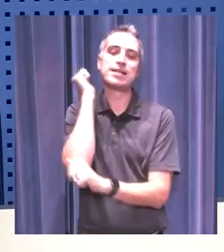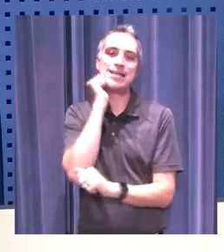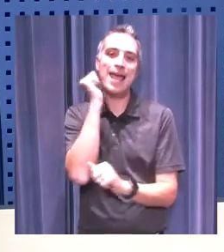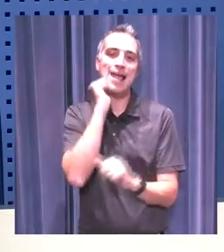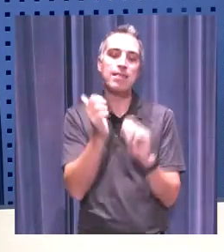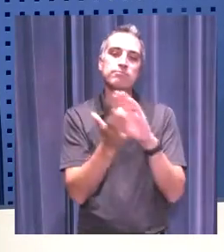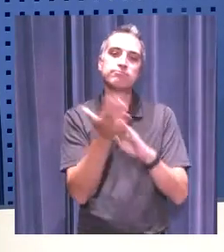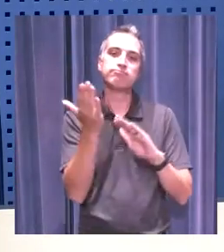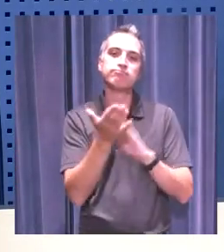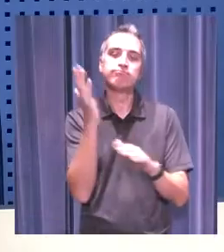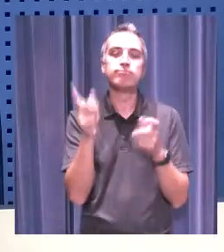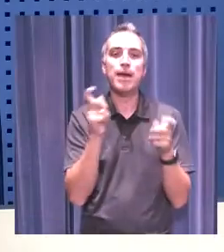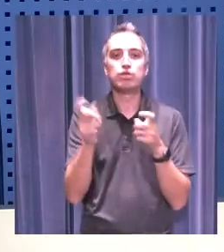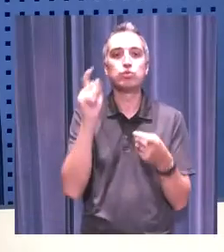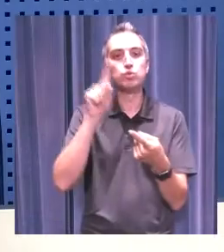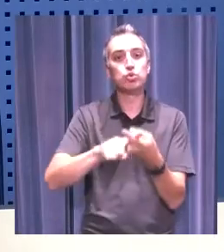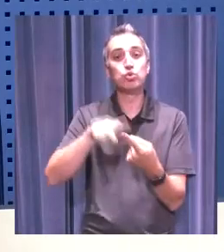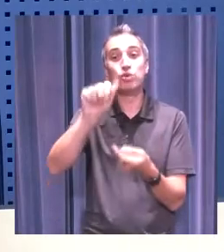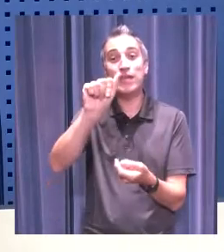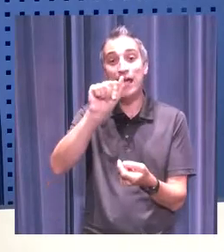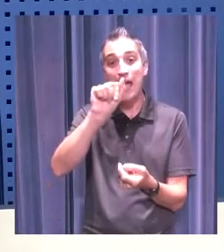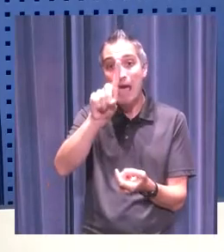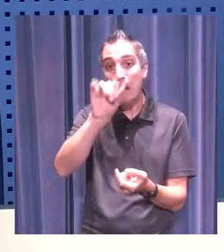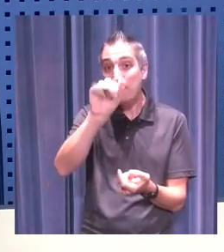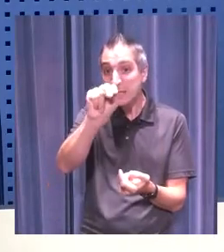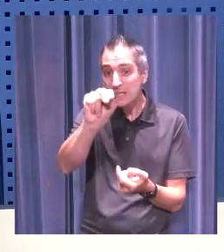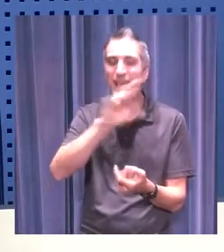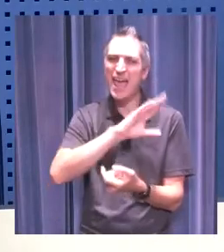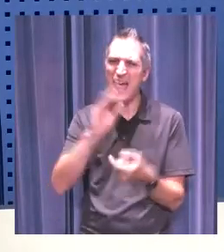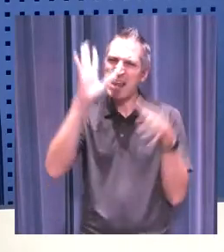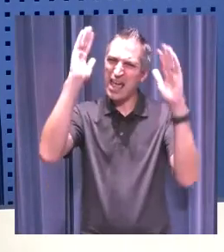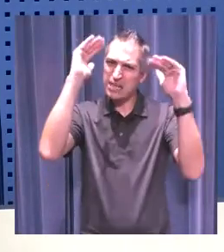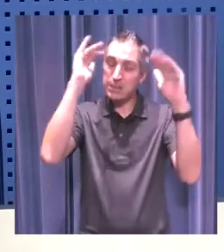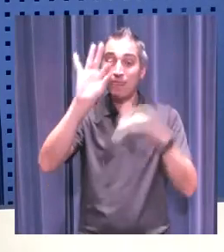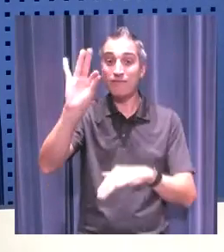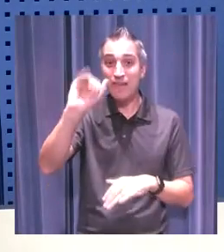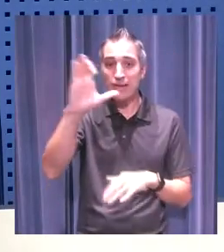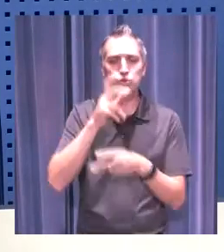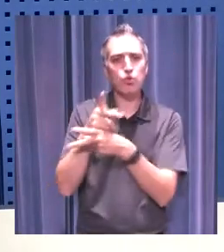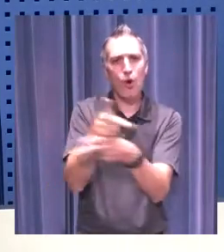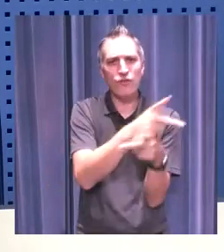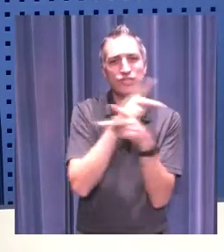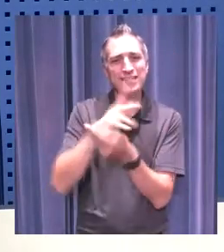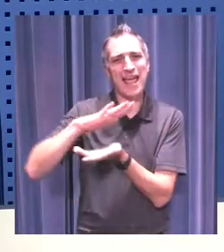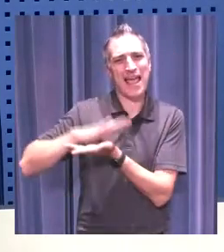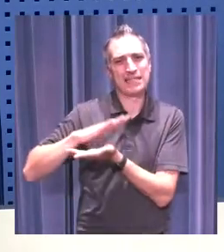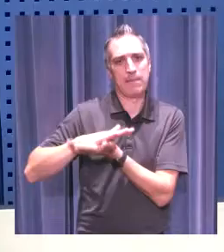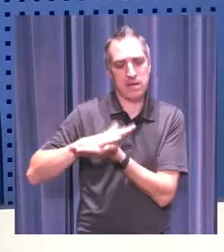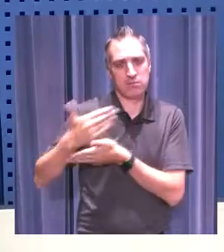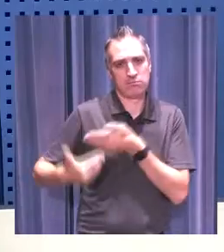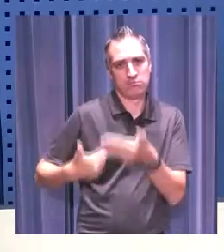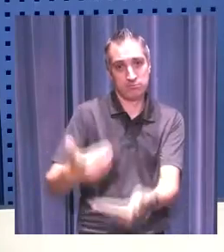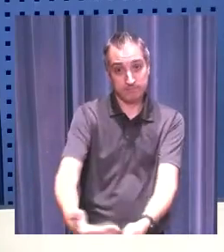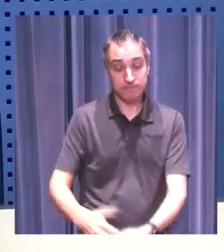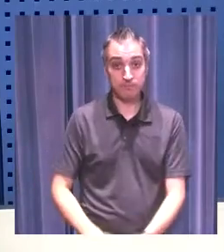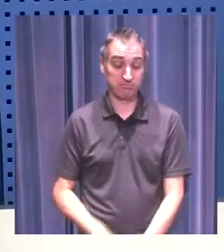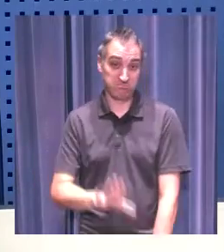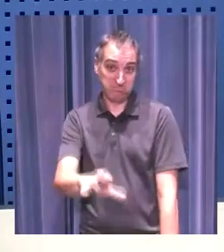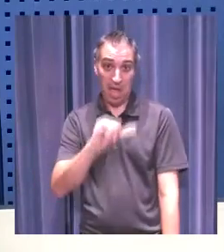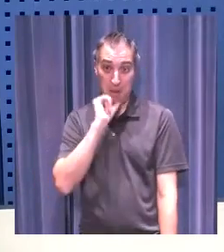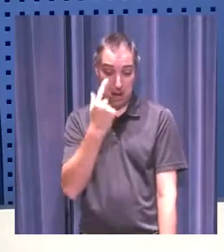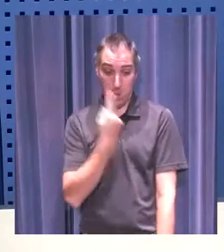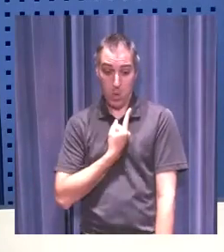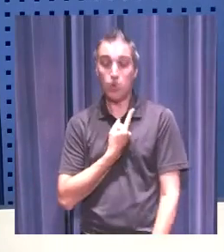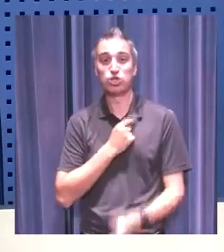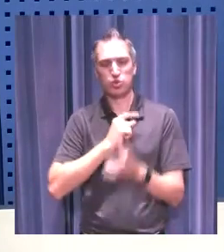of the institution to the administration and expects the faculty to oversee academic matters." Now, I'm not alone